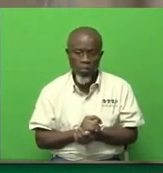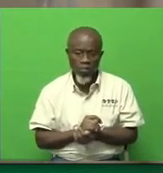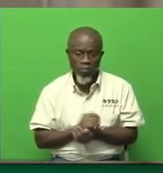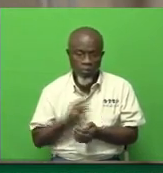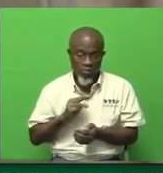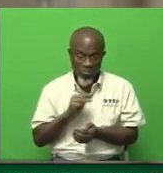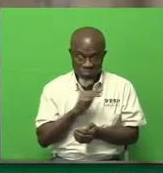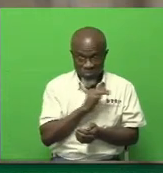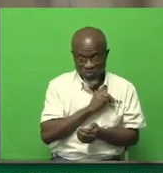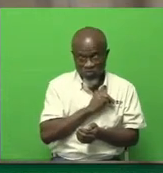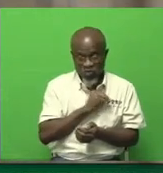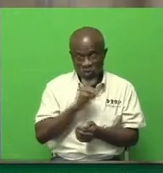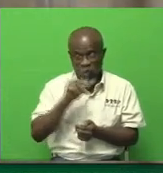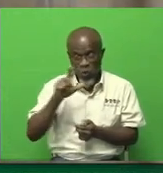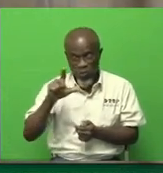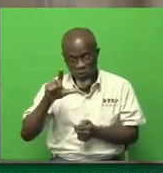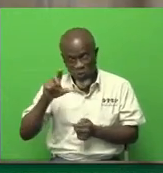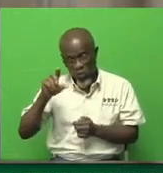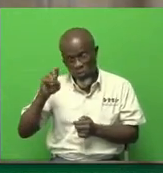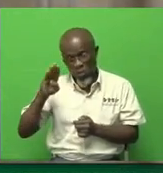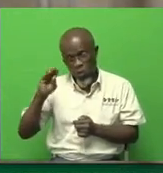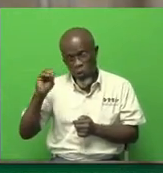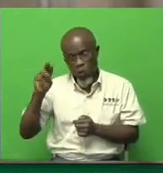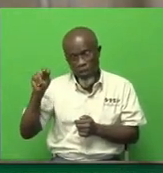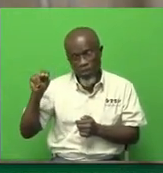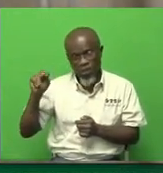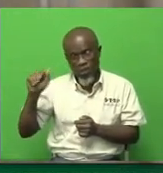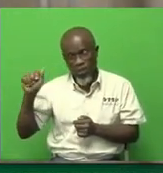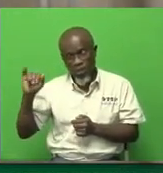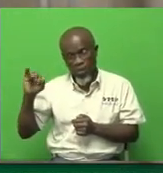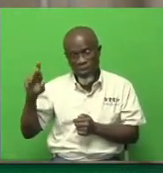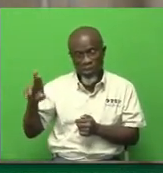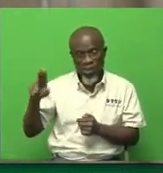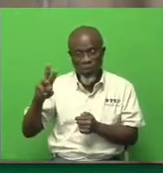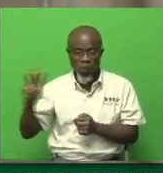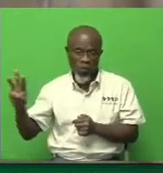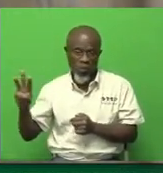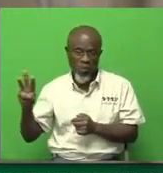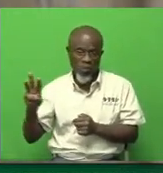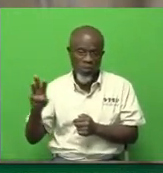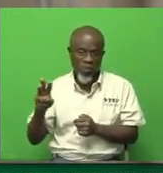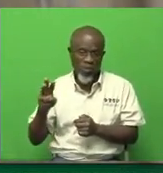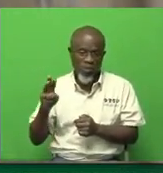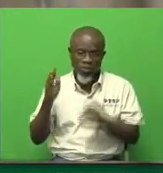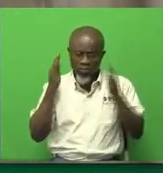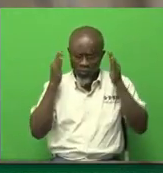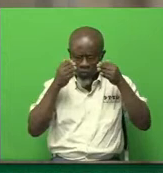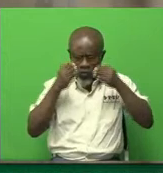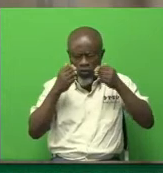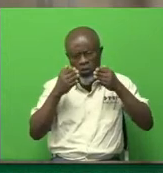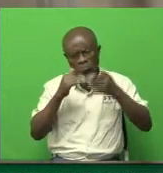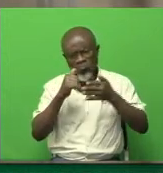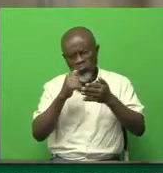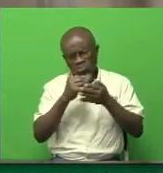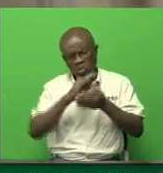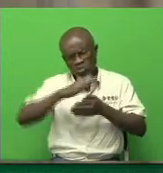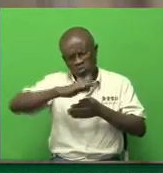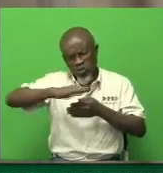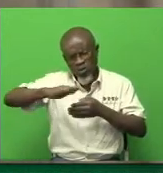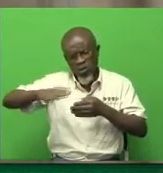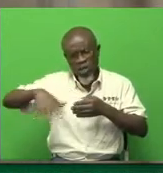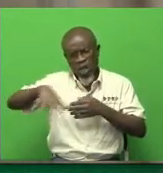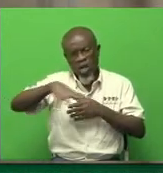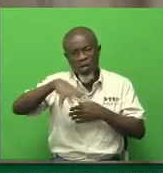West dealt with several areas in the sphere of Public Utilities and I would like to address some of those Mr